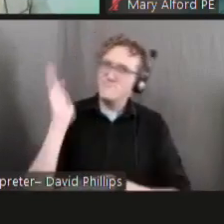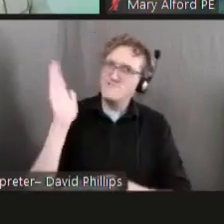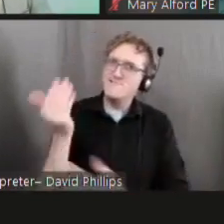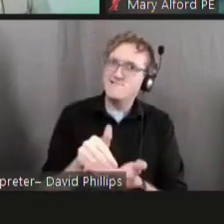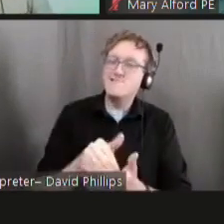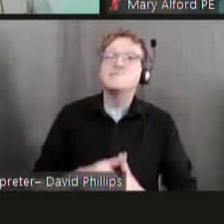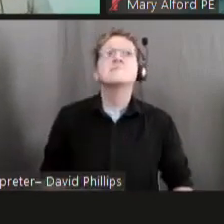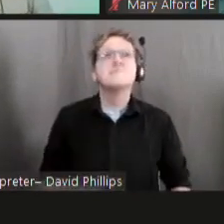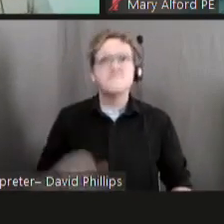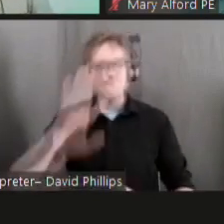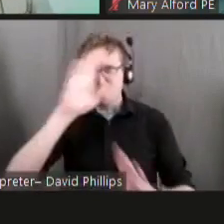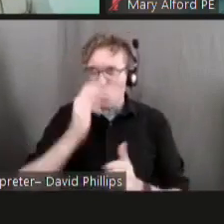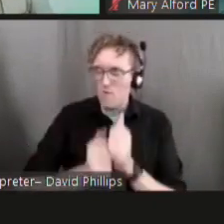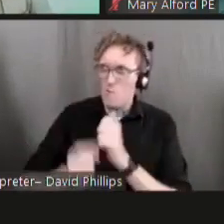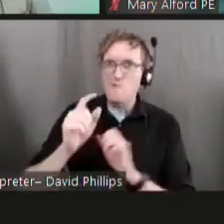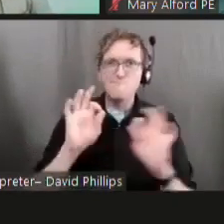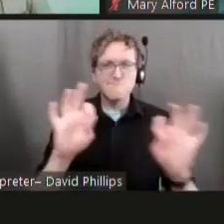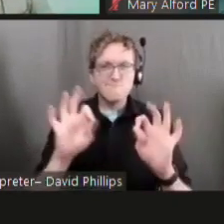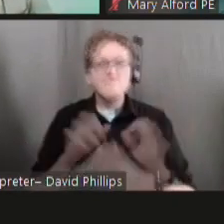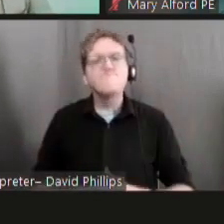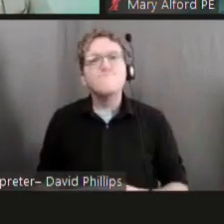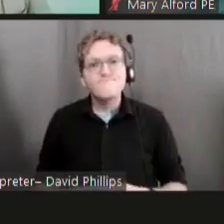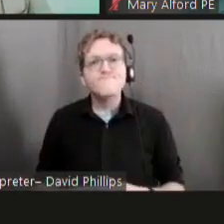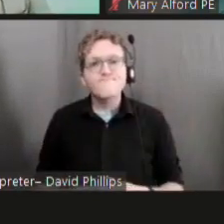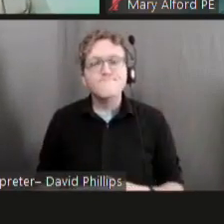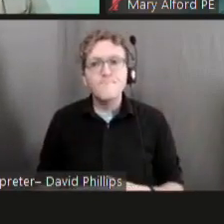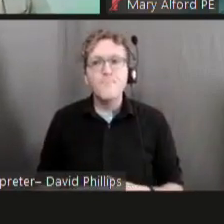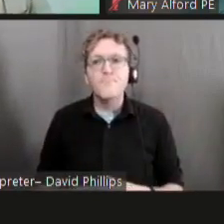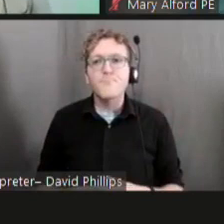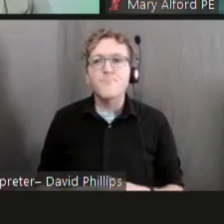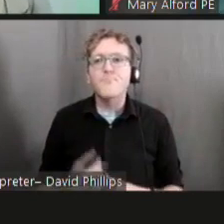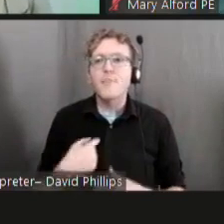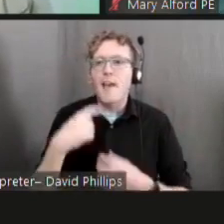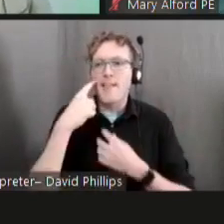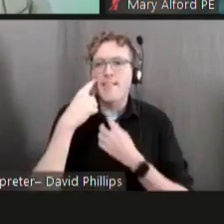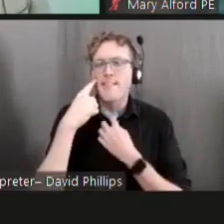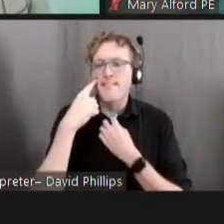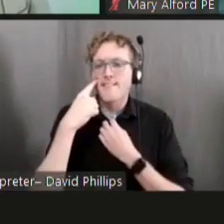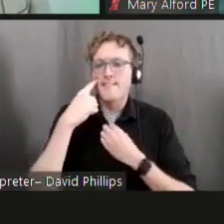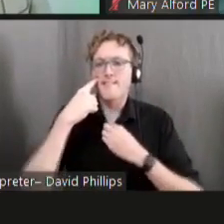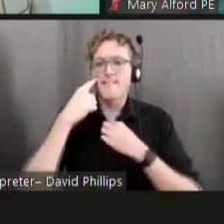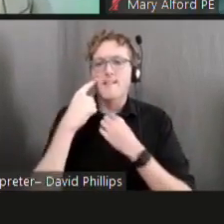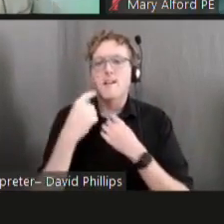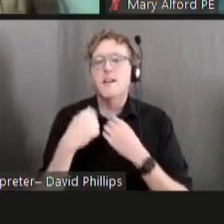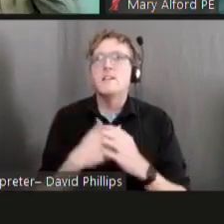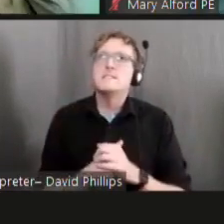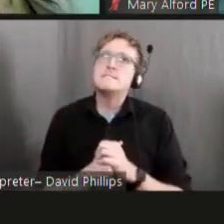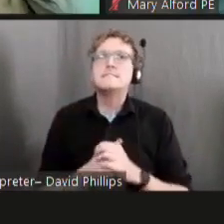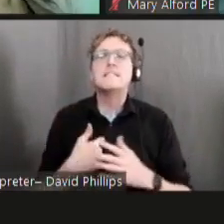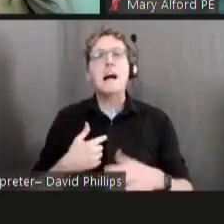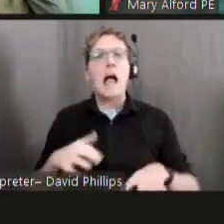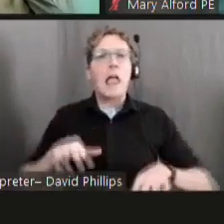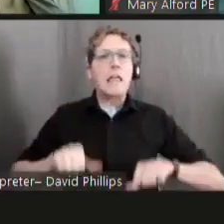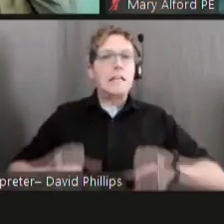day, everybody. You know, I think I've always am hesitant to kind